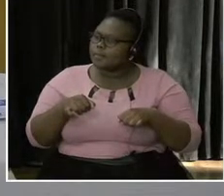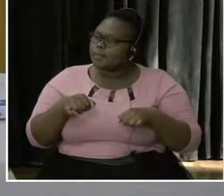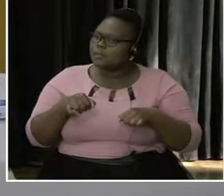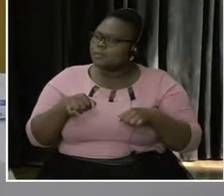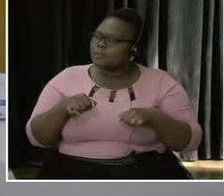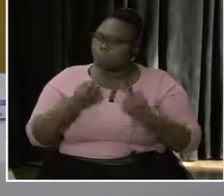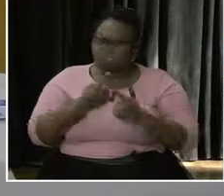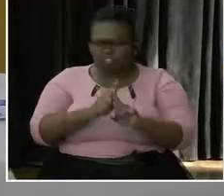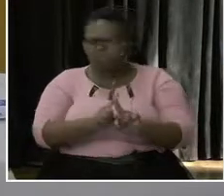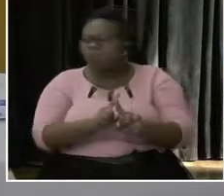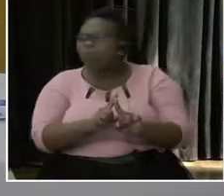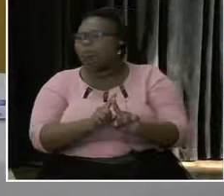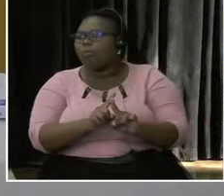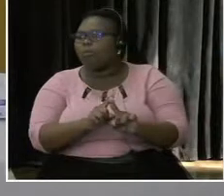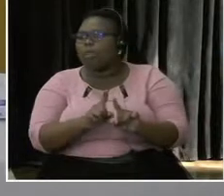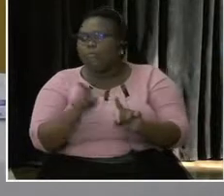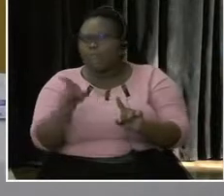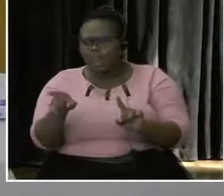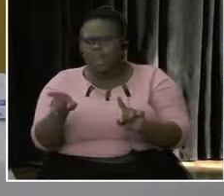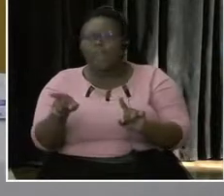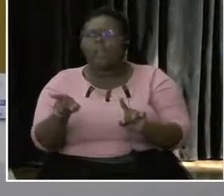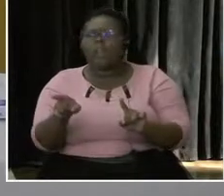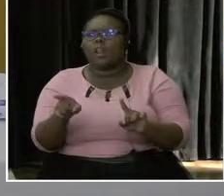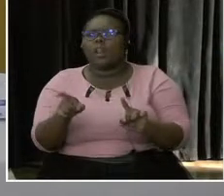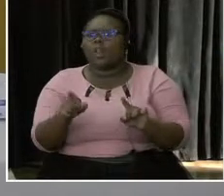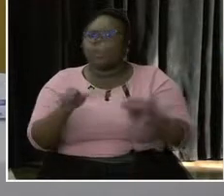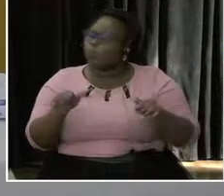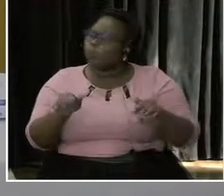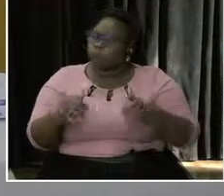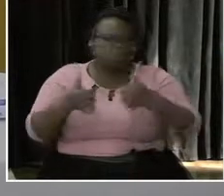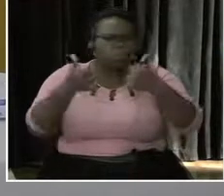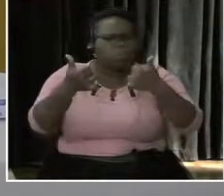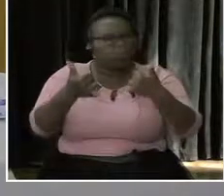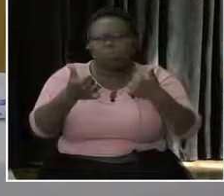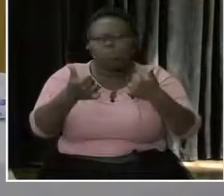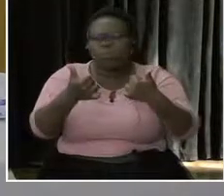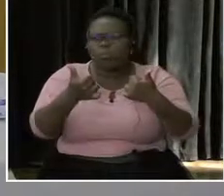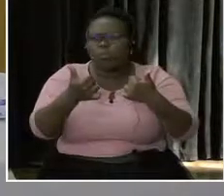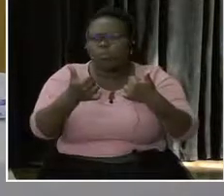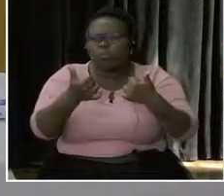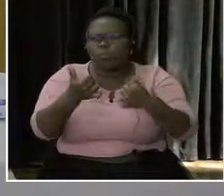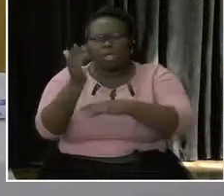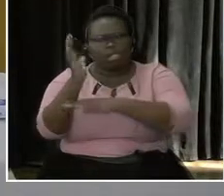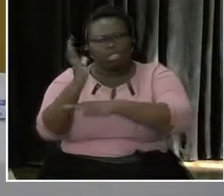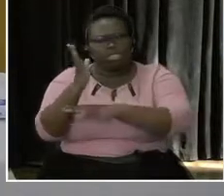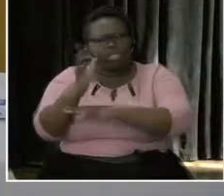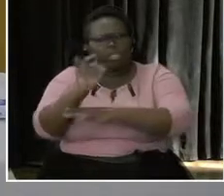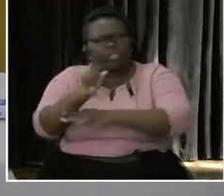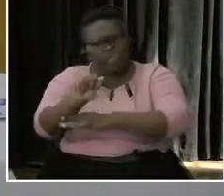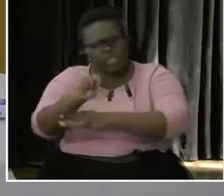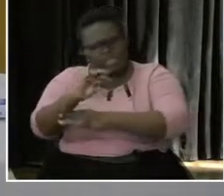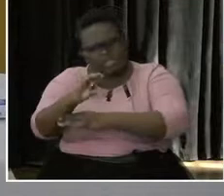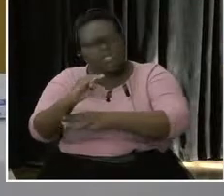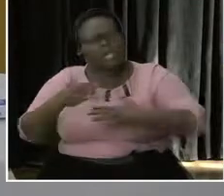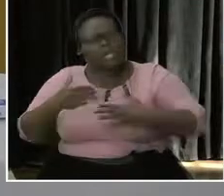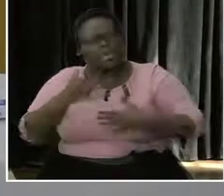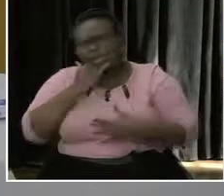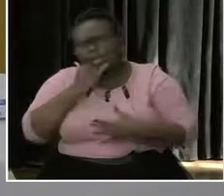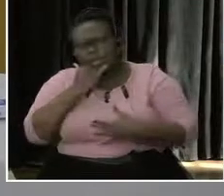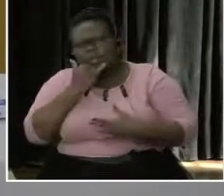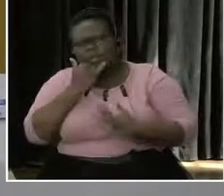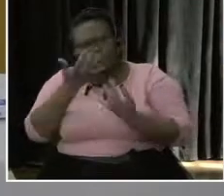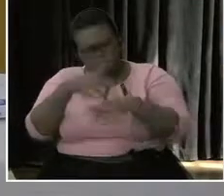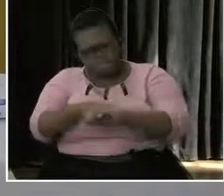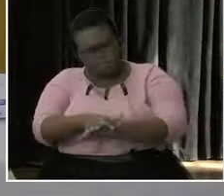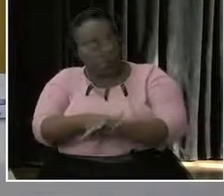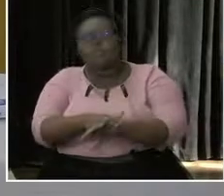were followed. And it was very, very well canvassed, and the ANC is happy with that policy to be